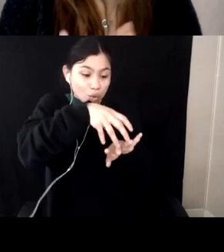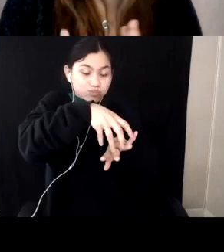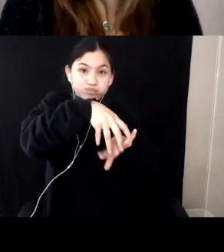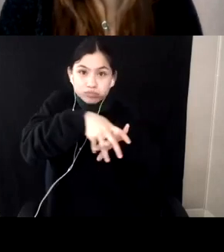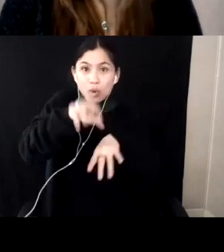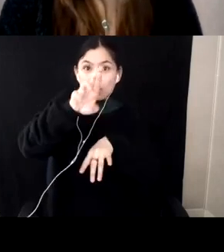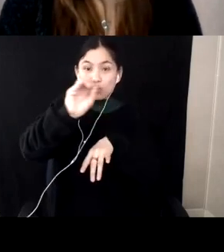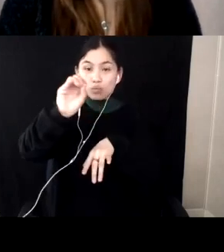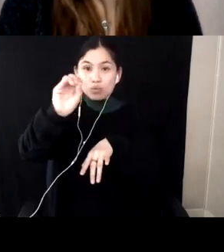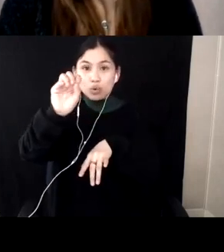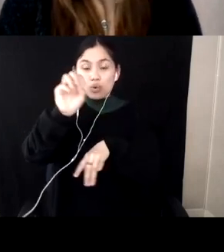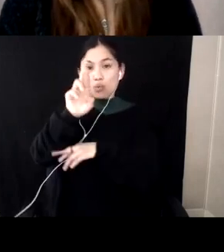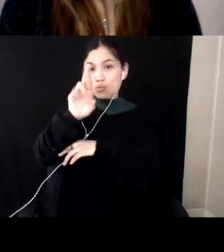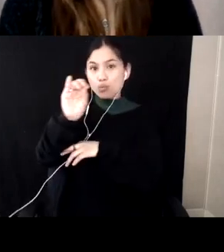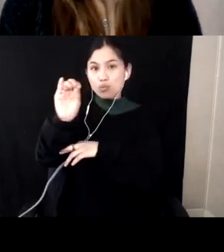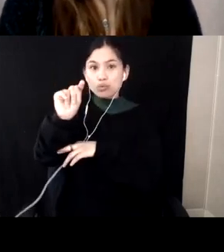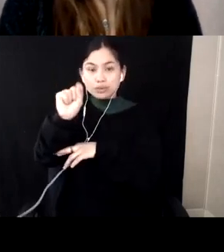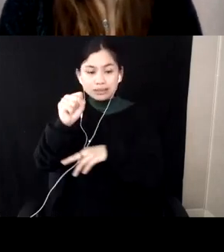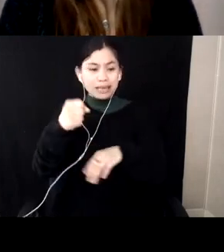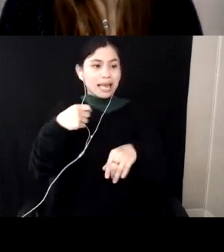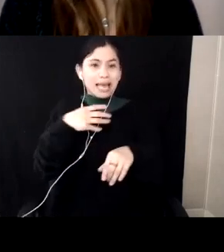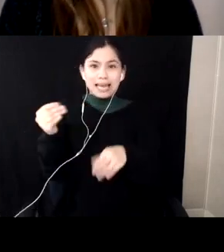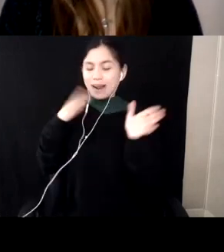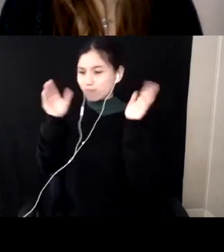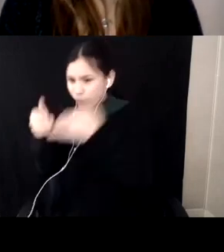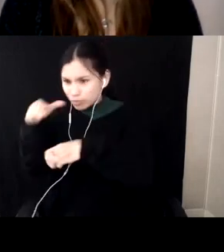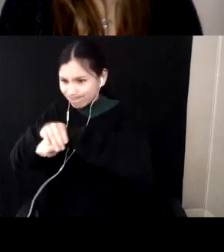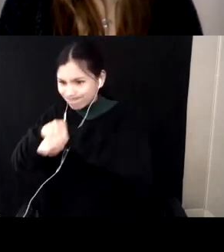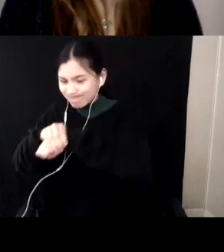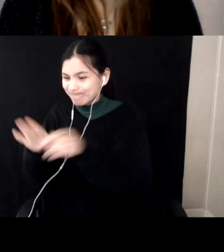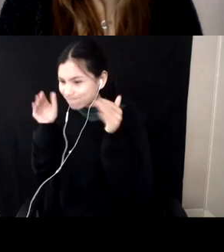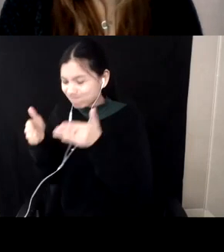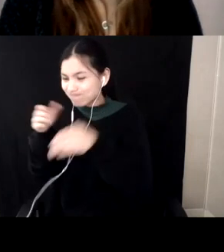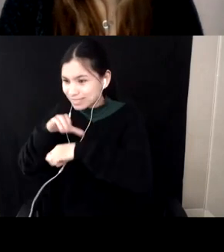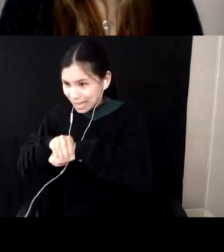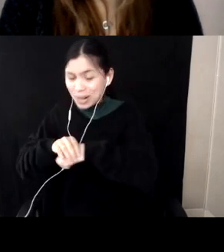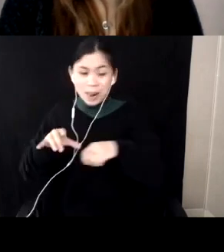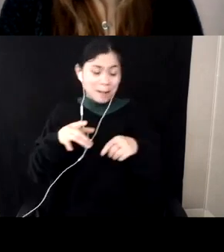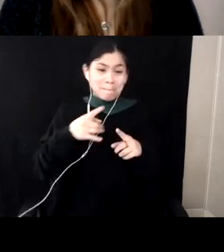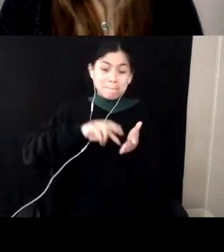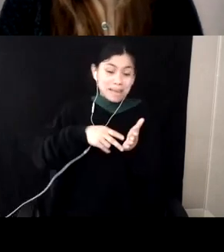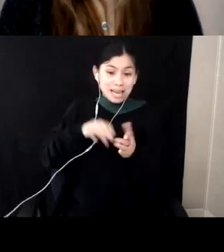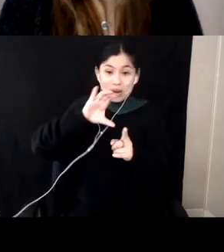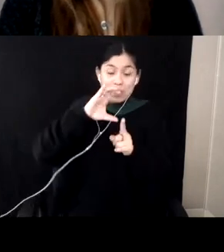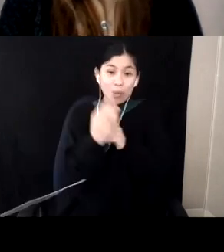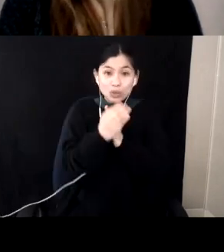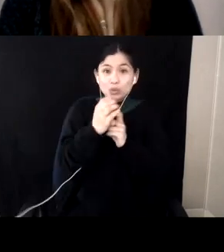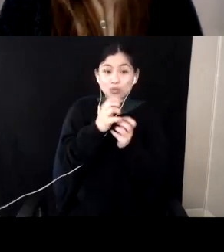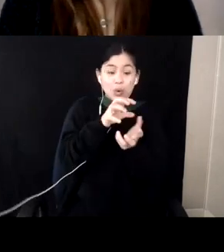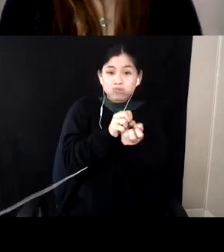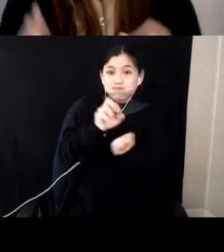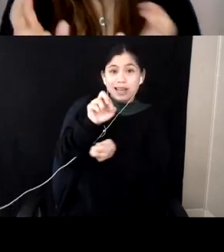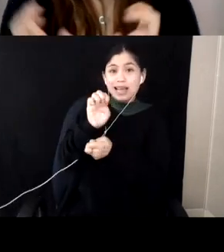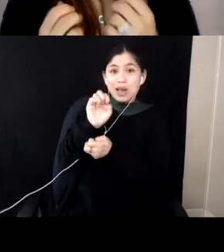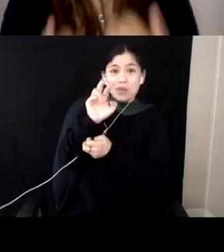focusing on the English language. um, it can lead to a loss of identity and a